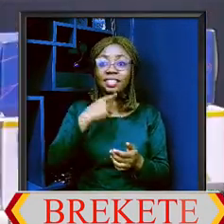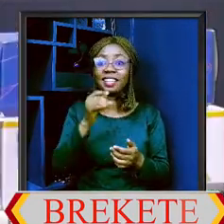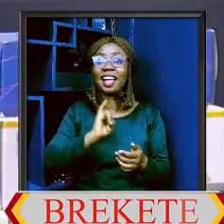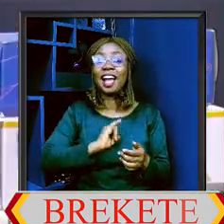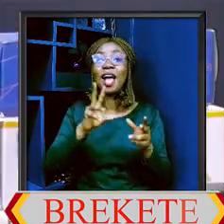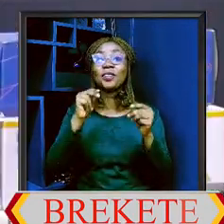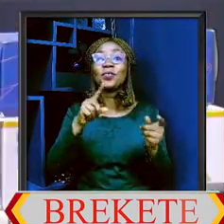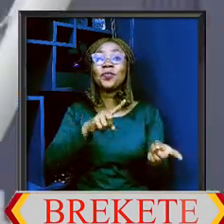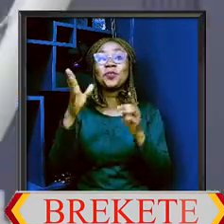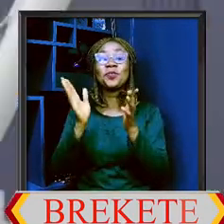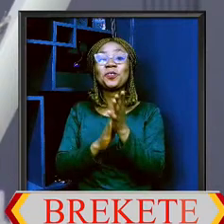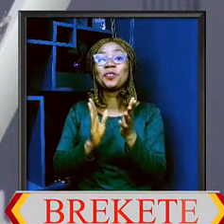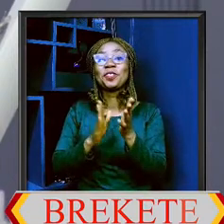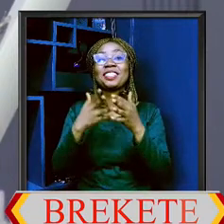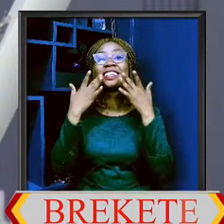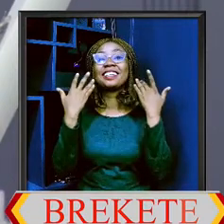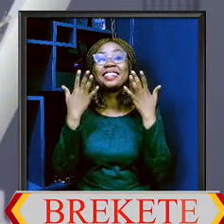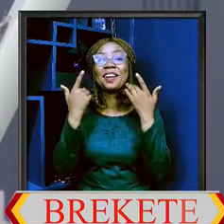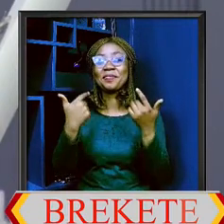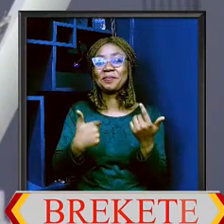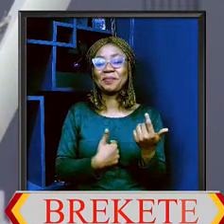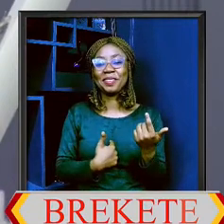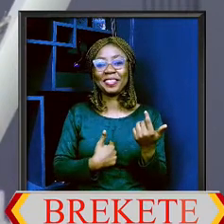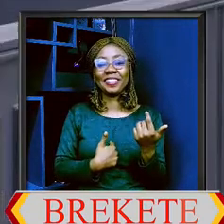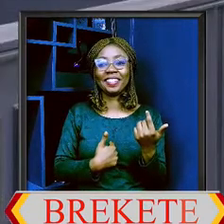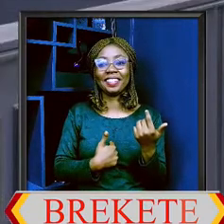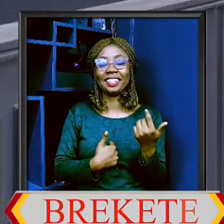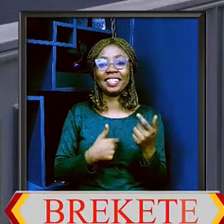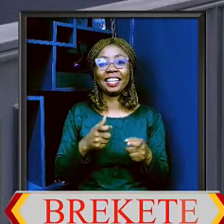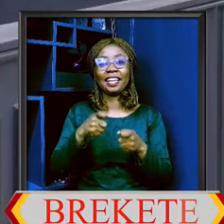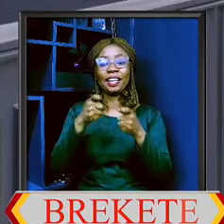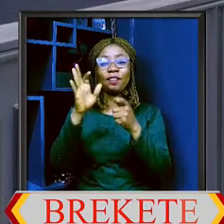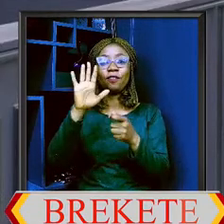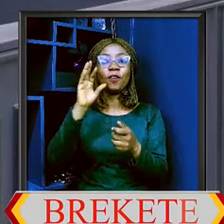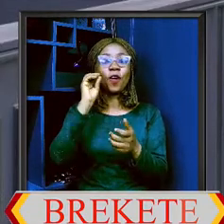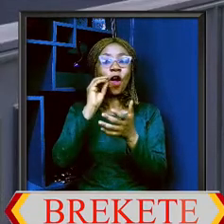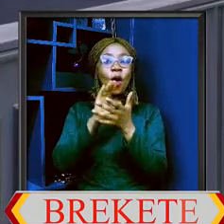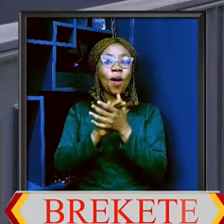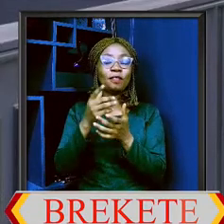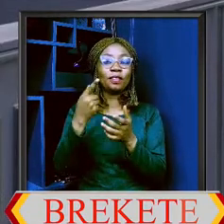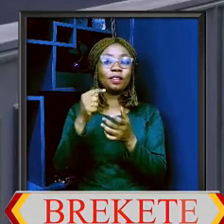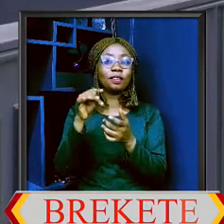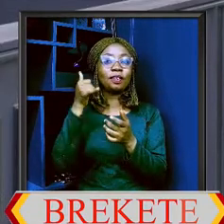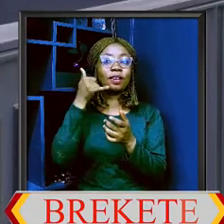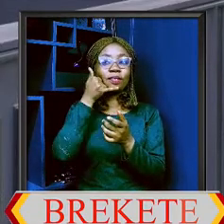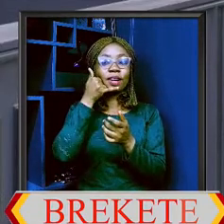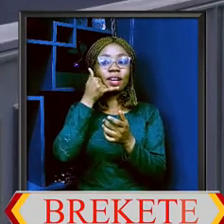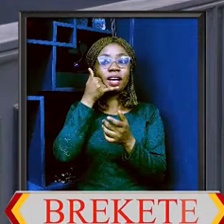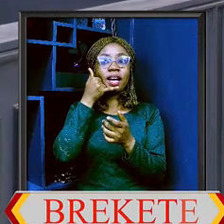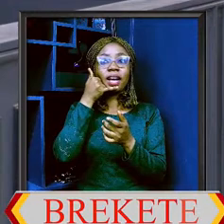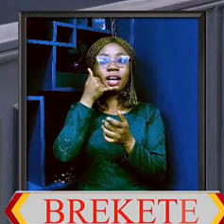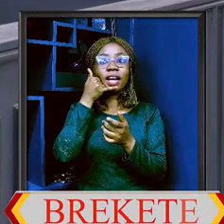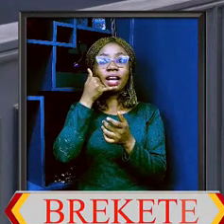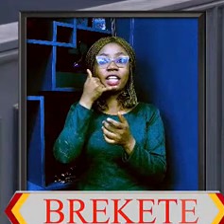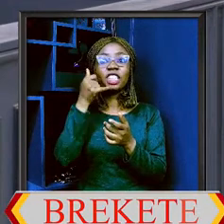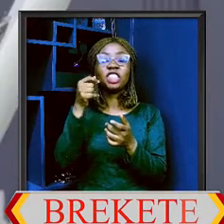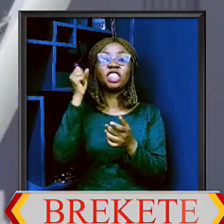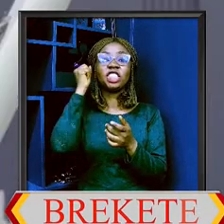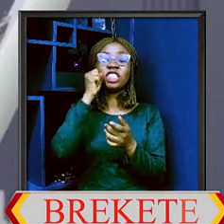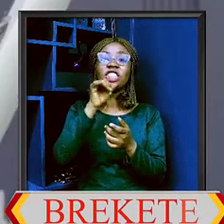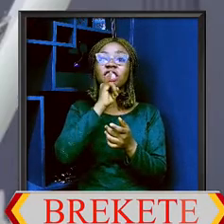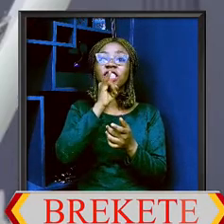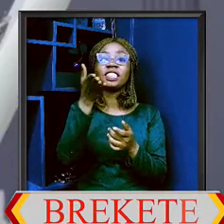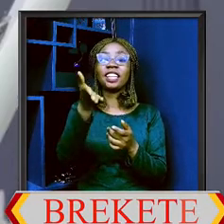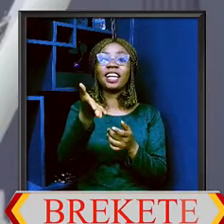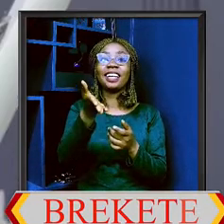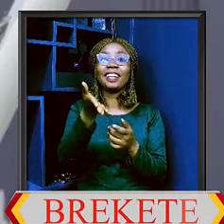me uhh give your wife the the phone okay she here she here she